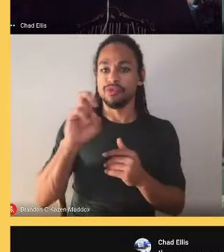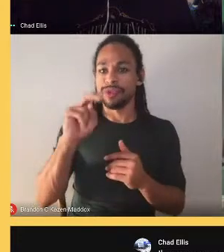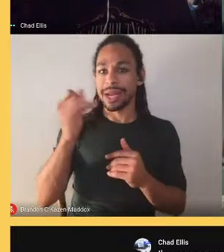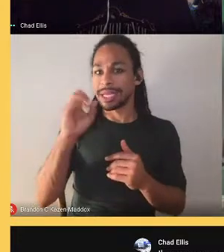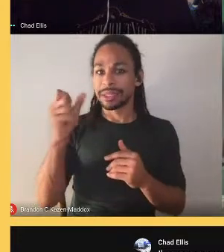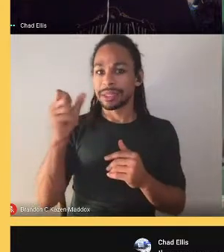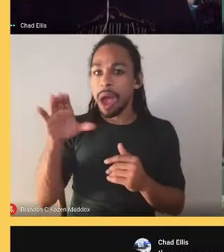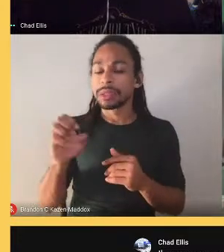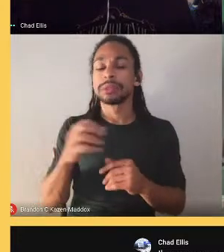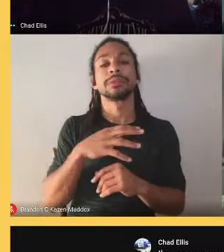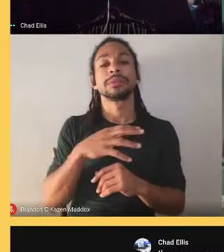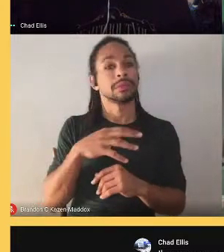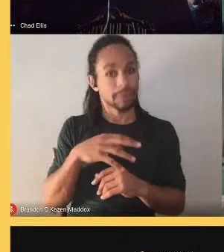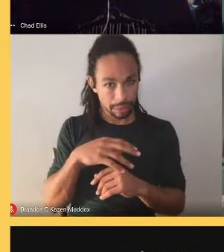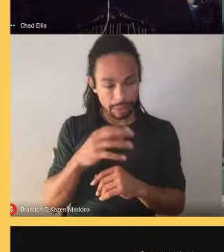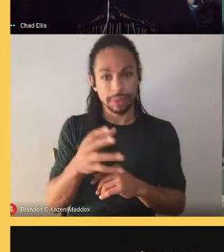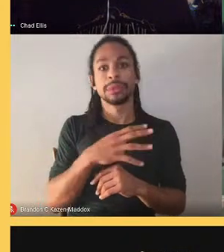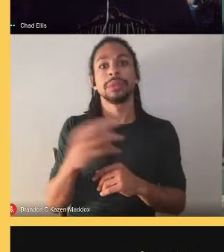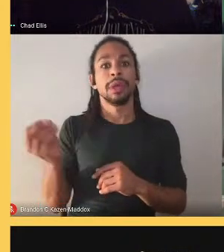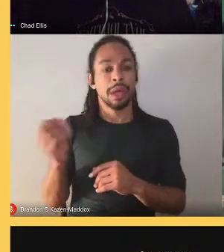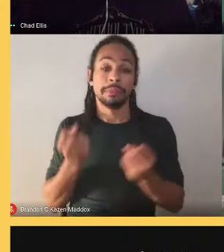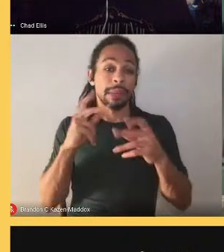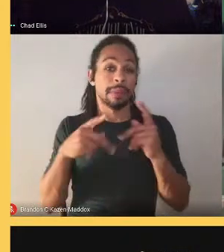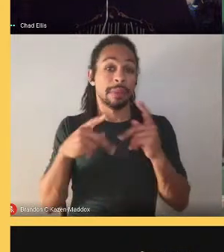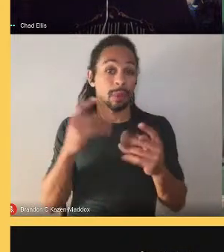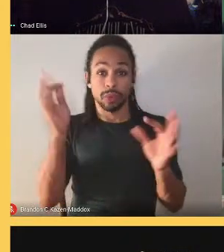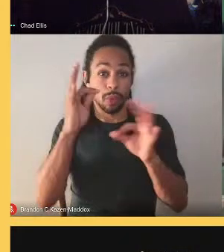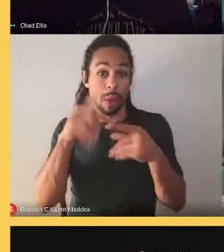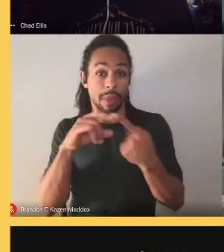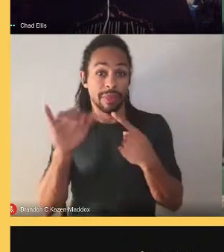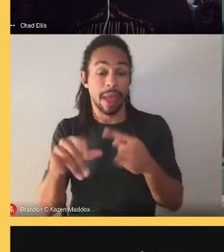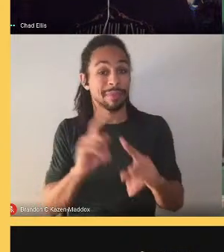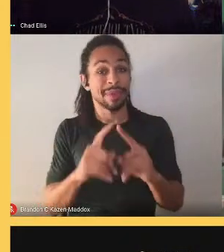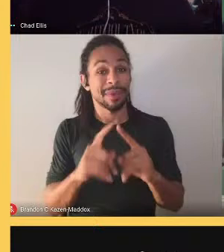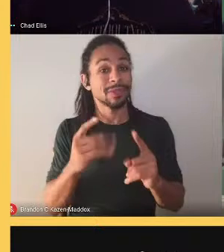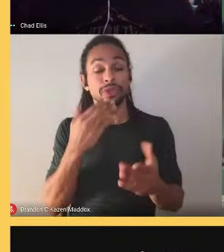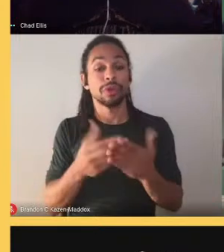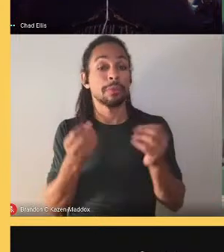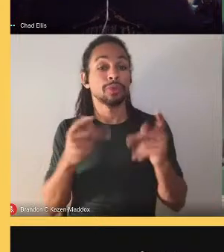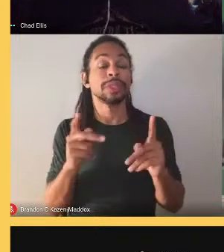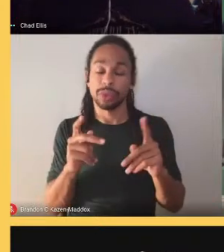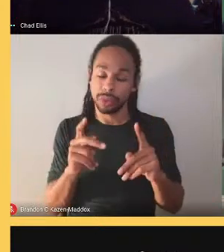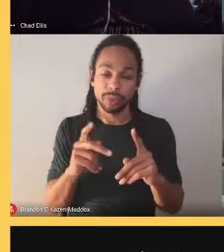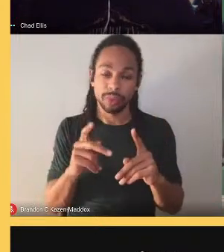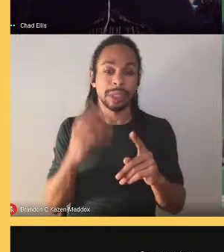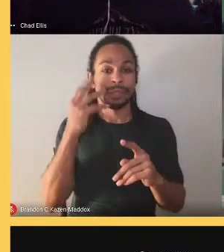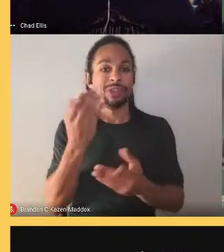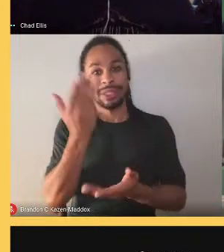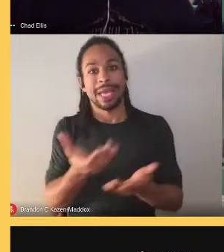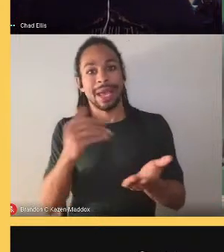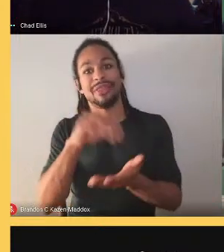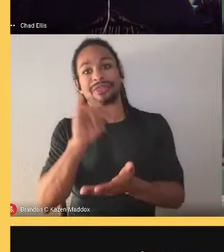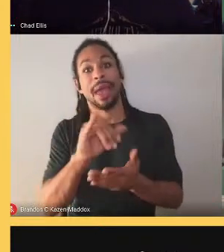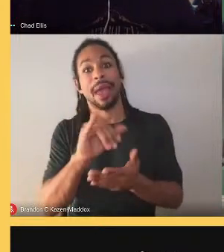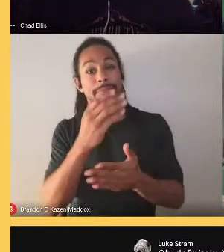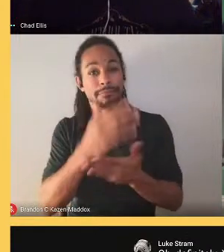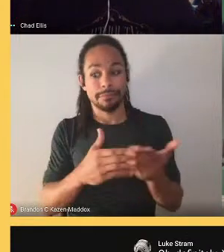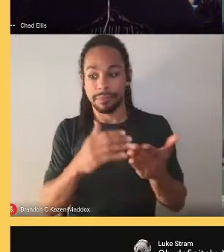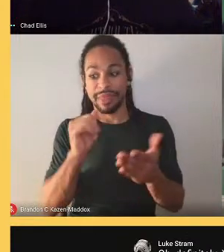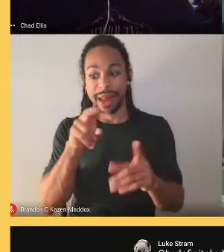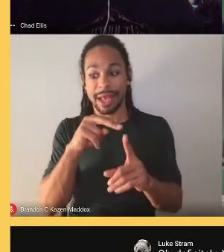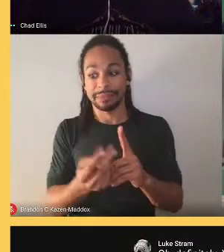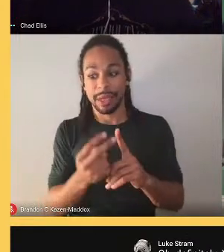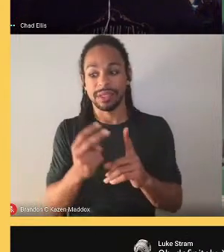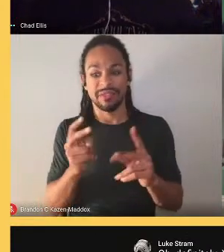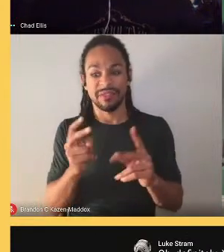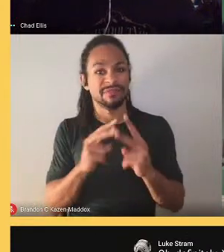also a good chance to really experience kind of that facet of it in a more real way where, you know, like one of the